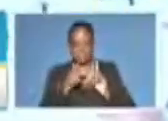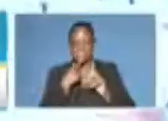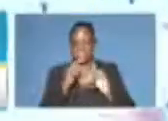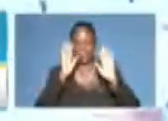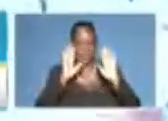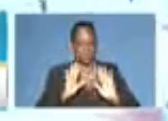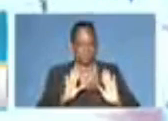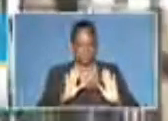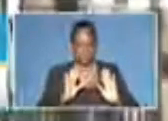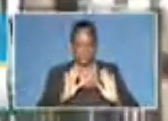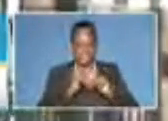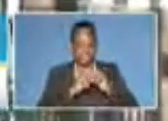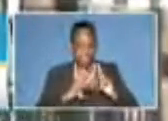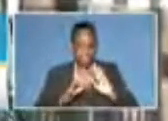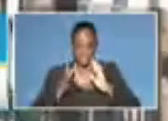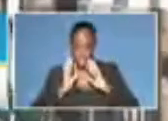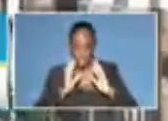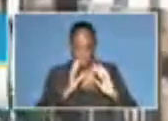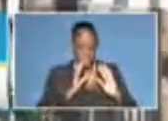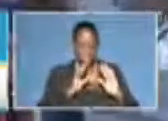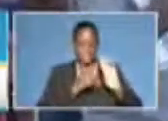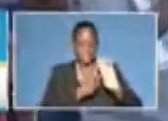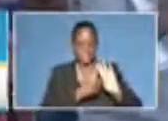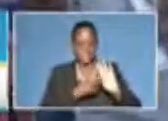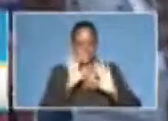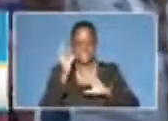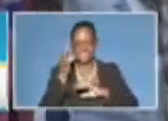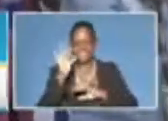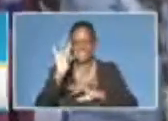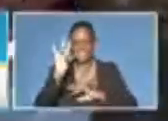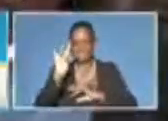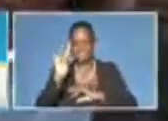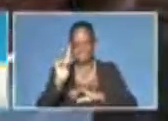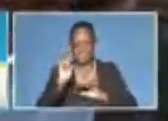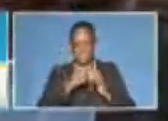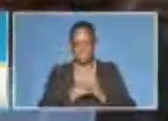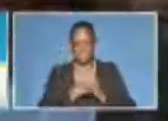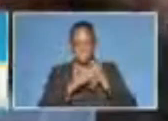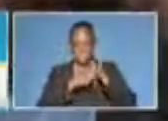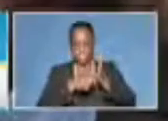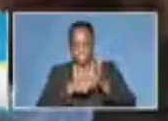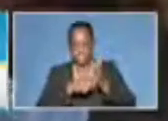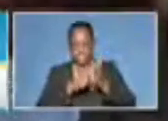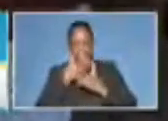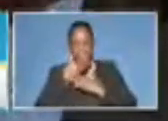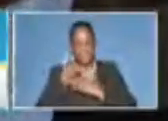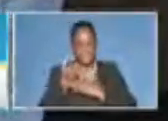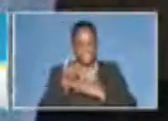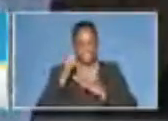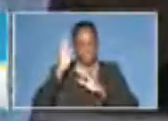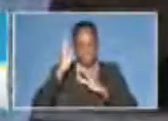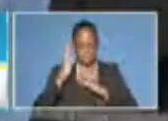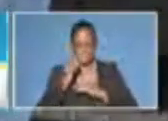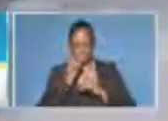return on Bay over the weekend. Established 1971, the popular Bahamian event showcasing the very best of the Bahamas,